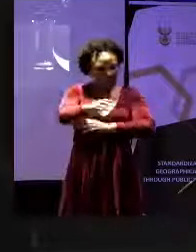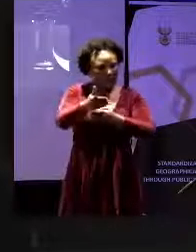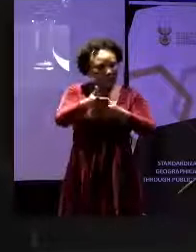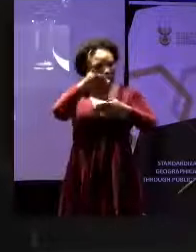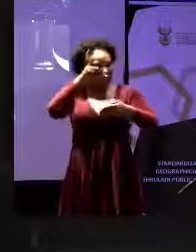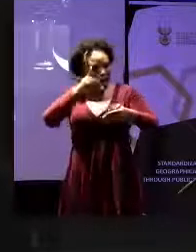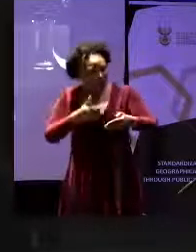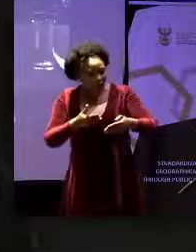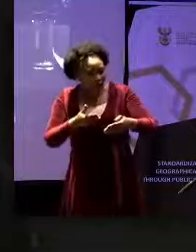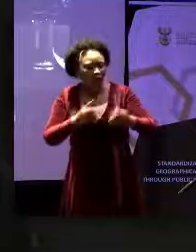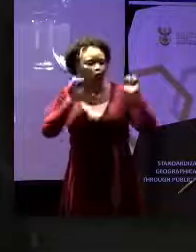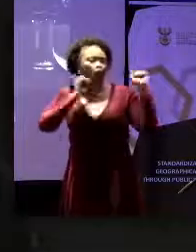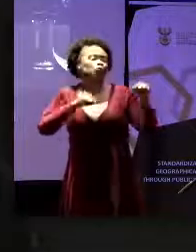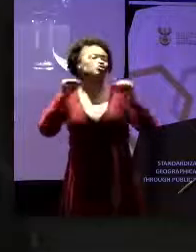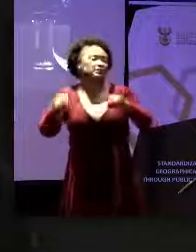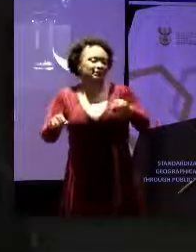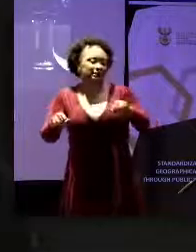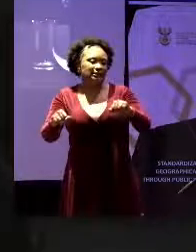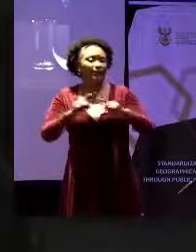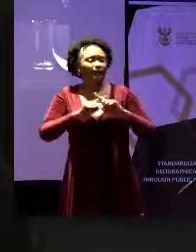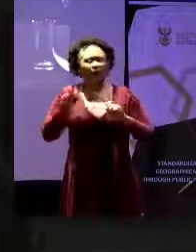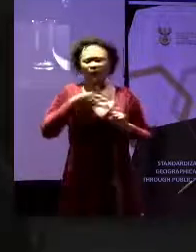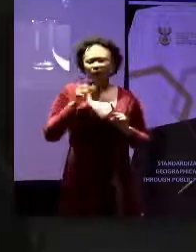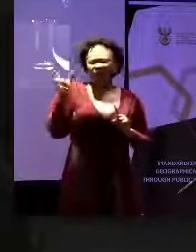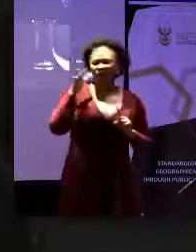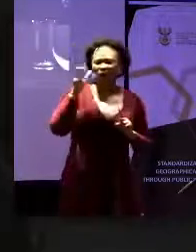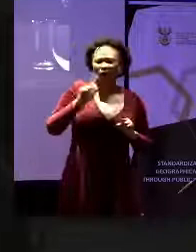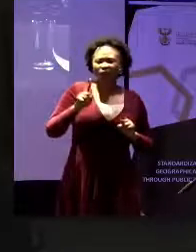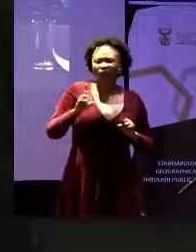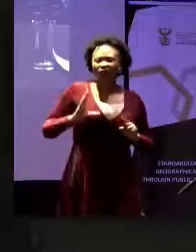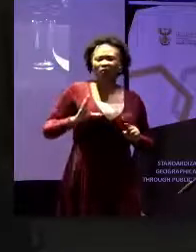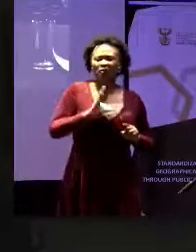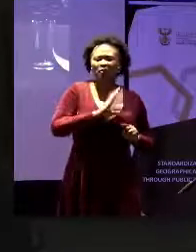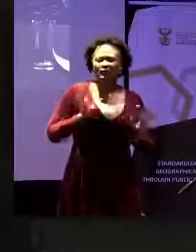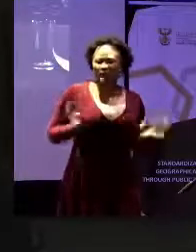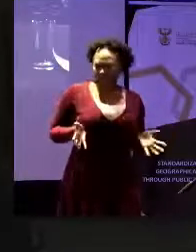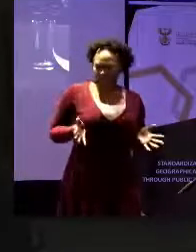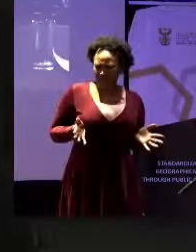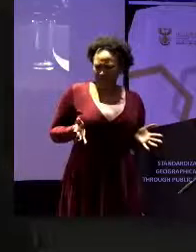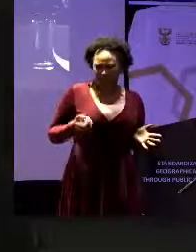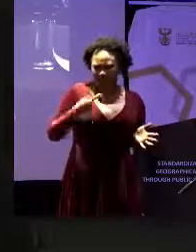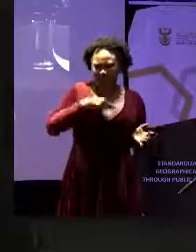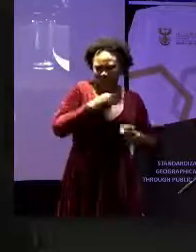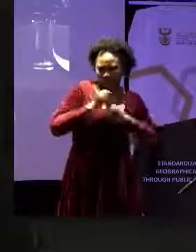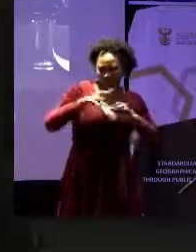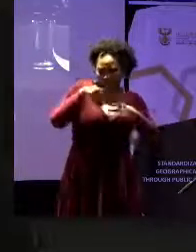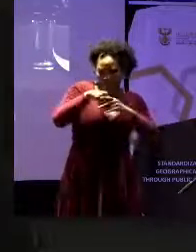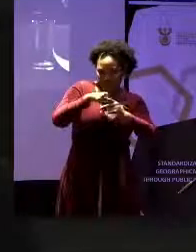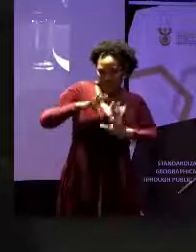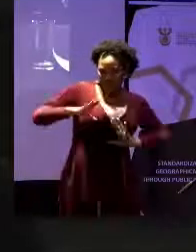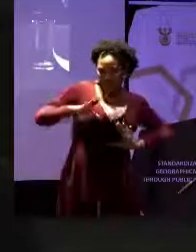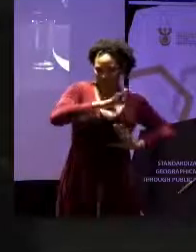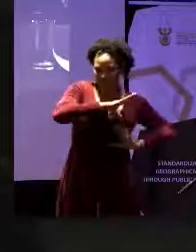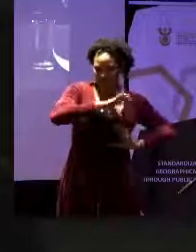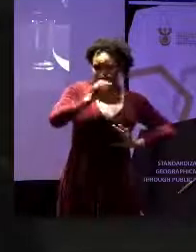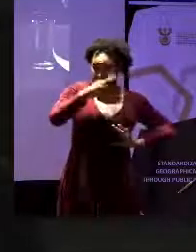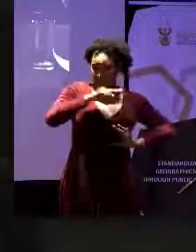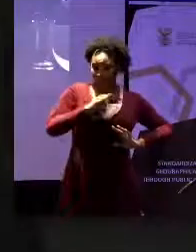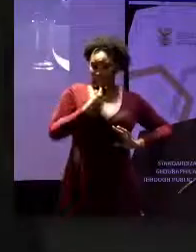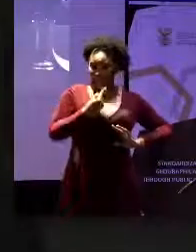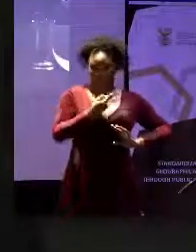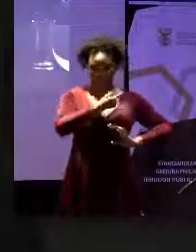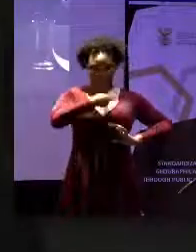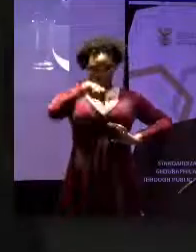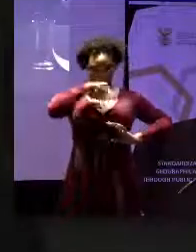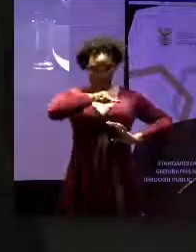consent. But we hear about a committee. We were left out. And when we talk about we, I'm